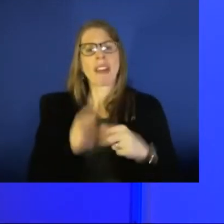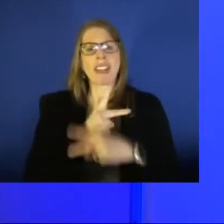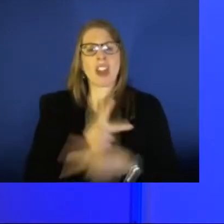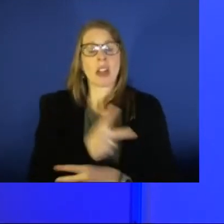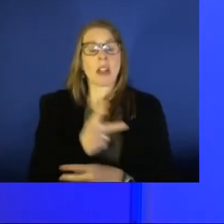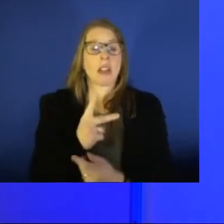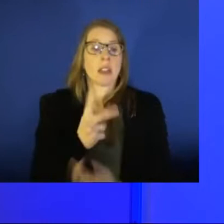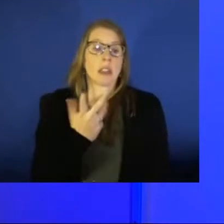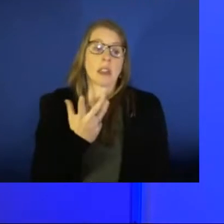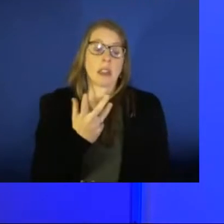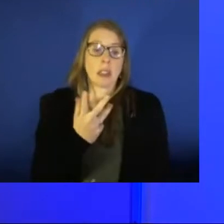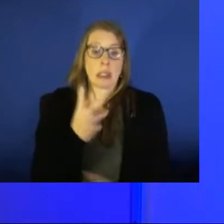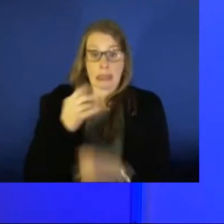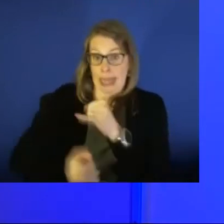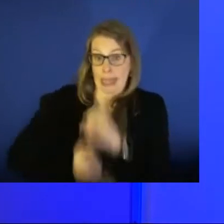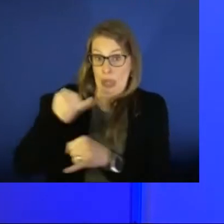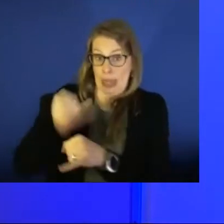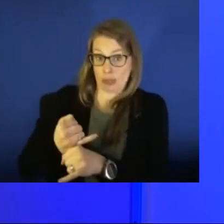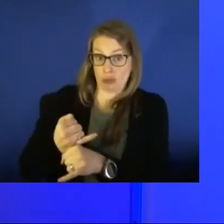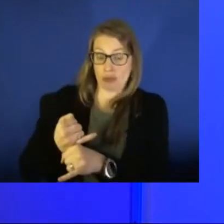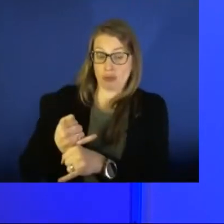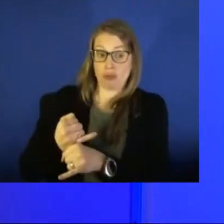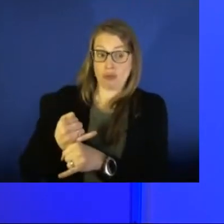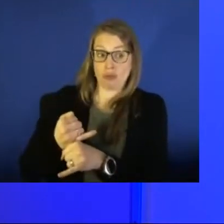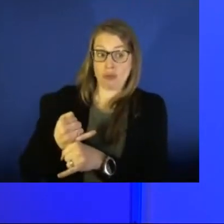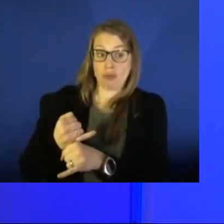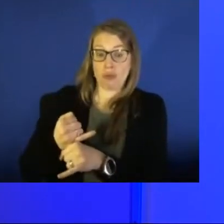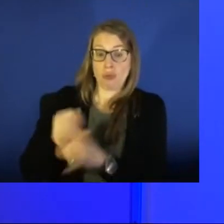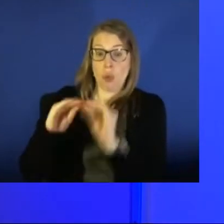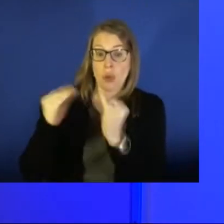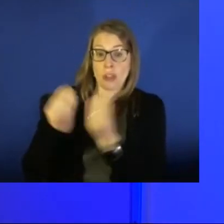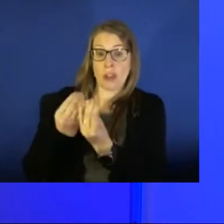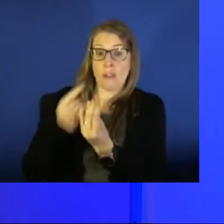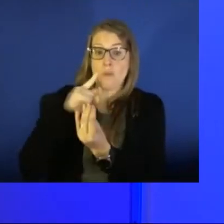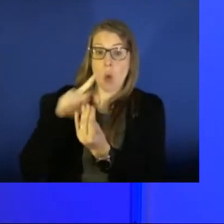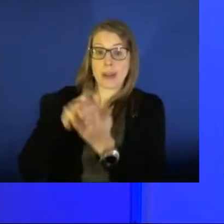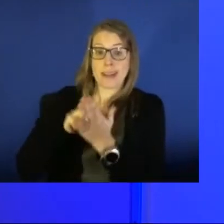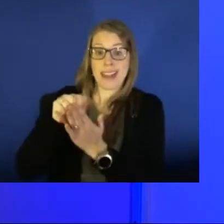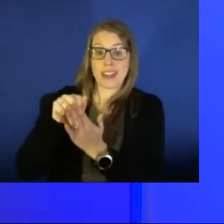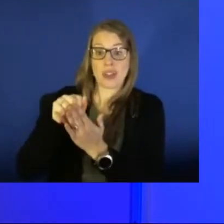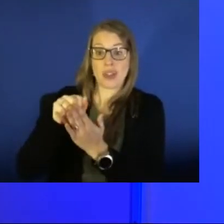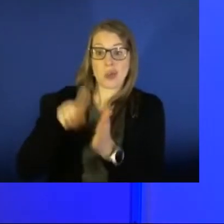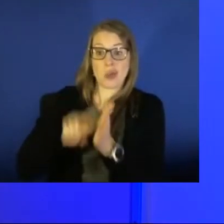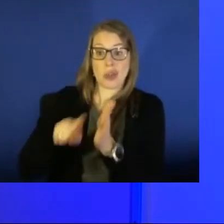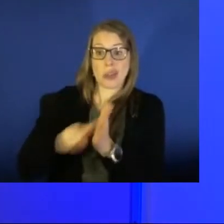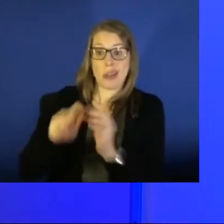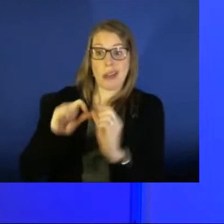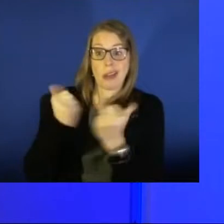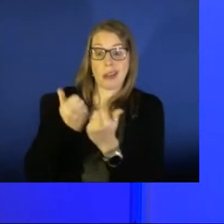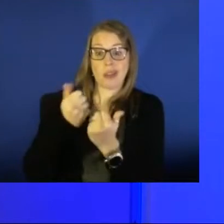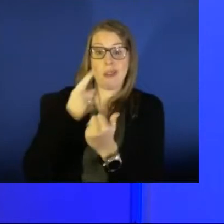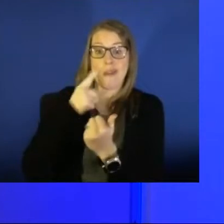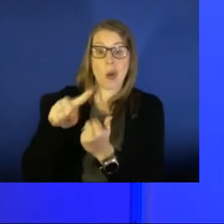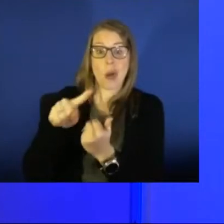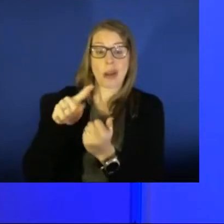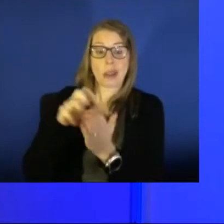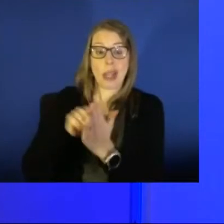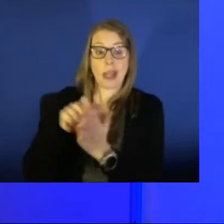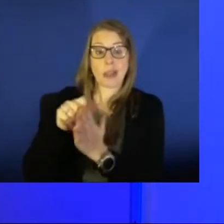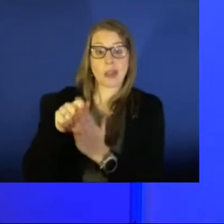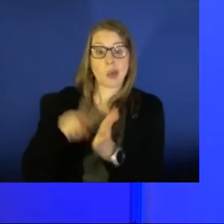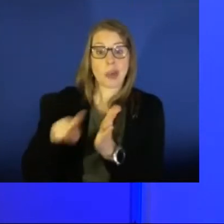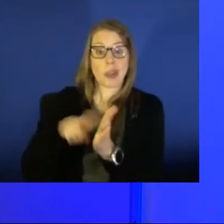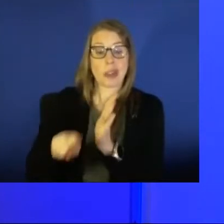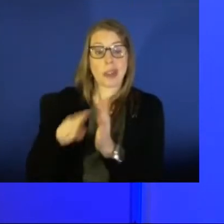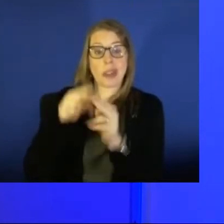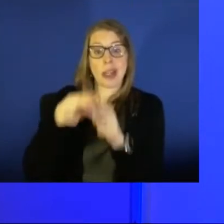the International Organization for Cancer Research, Agency for Cancer Research, has named outdoor air